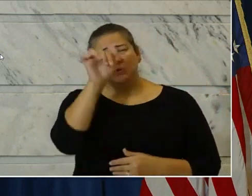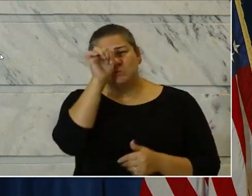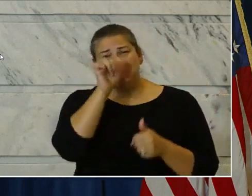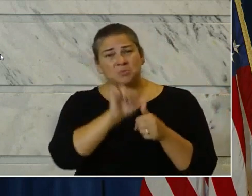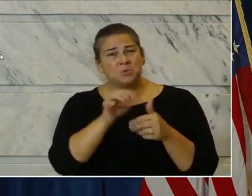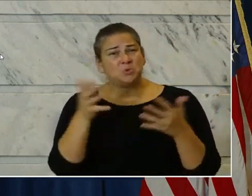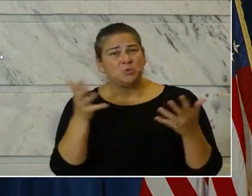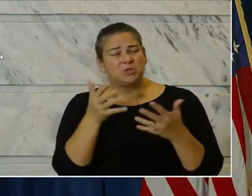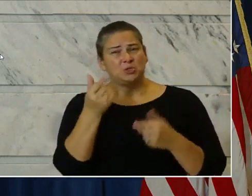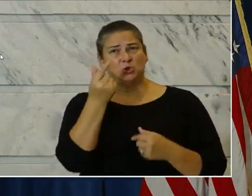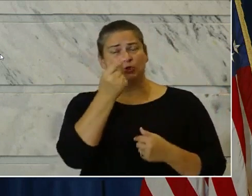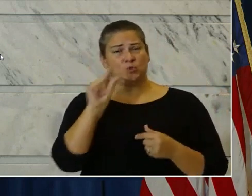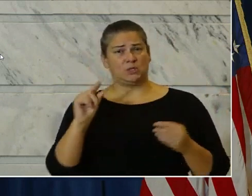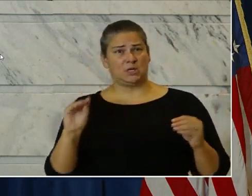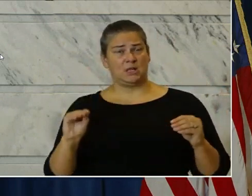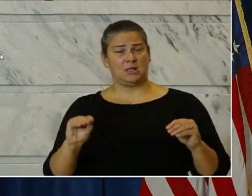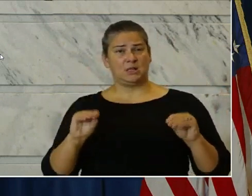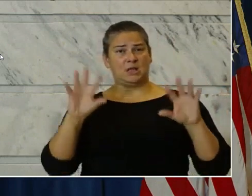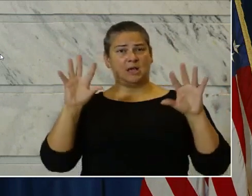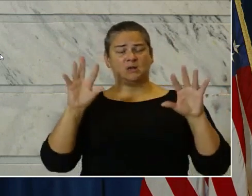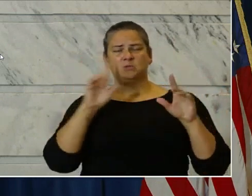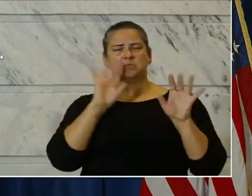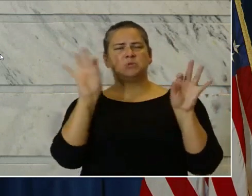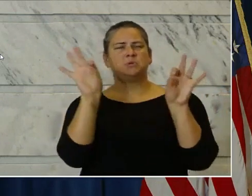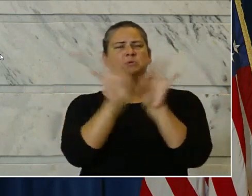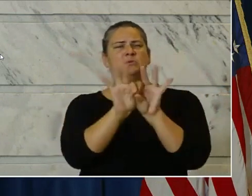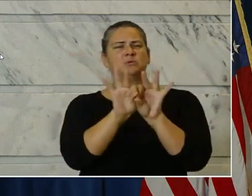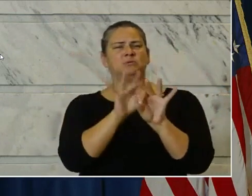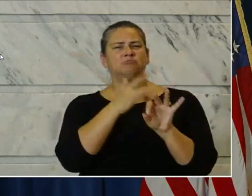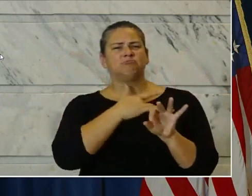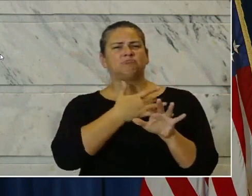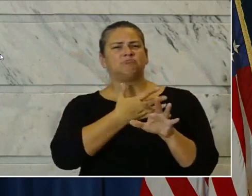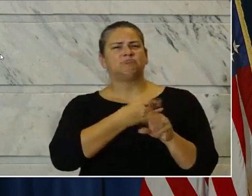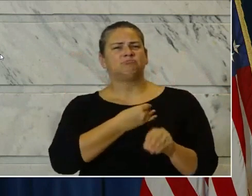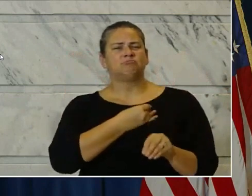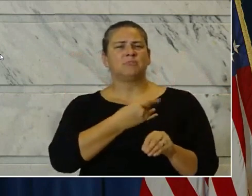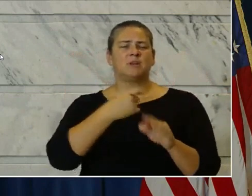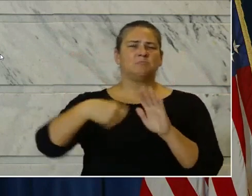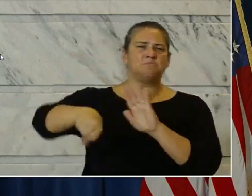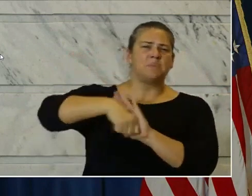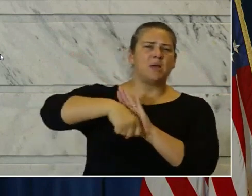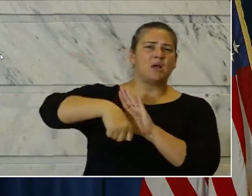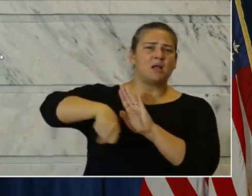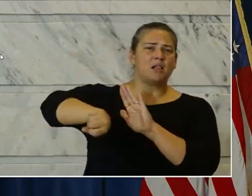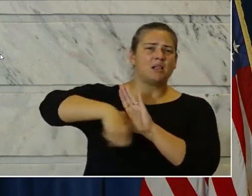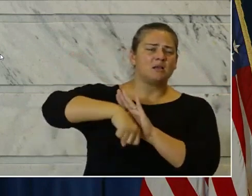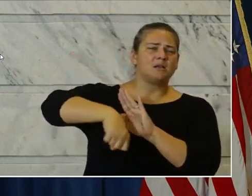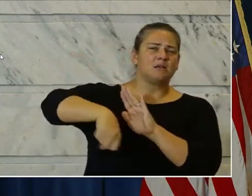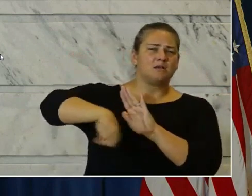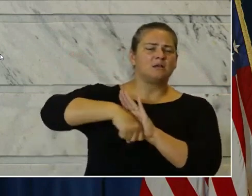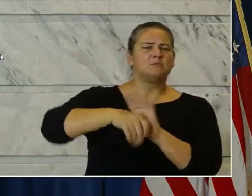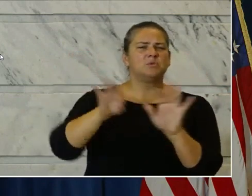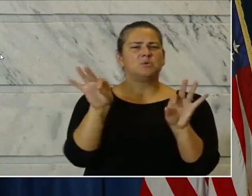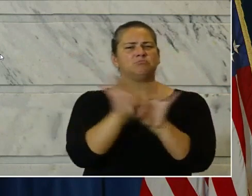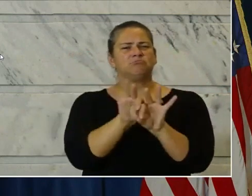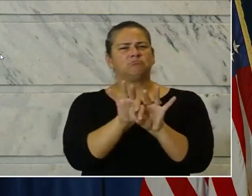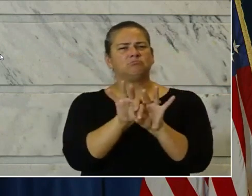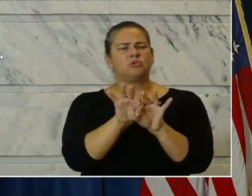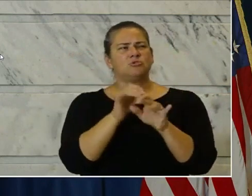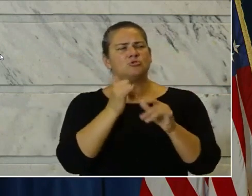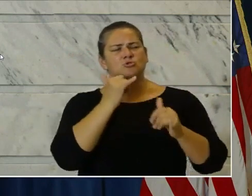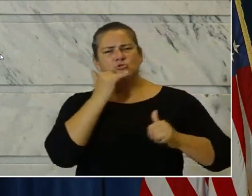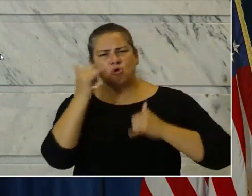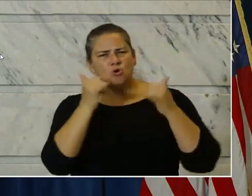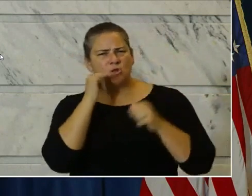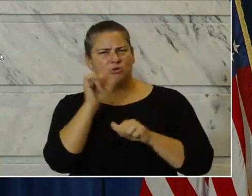green lights are important. Ringing the bells are important. Calling and checking on each other is important. Let's call and check